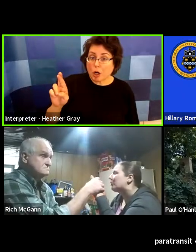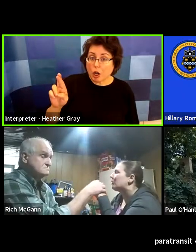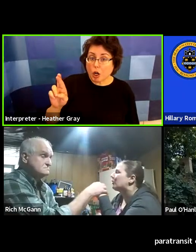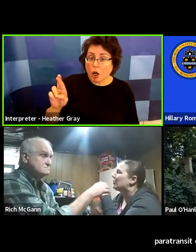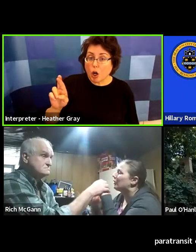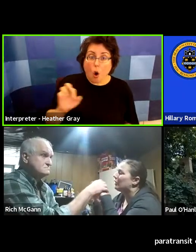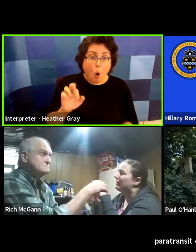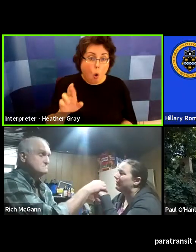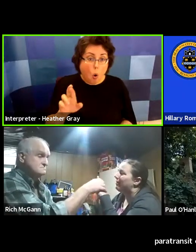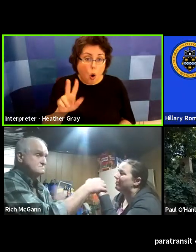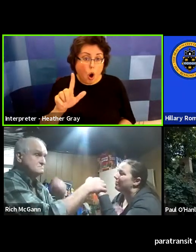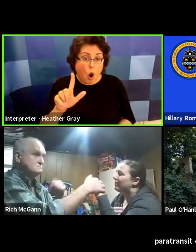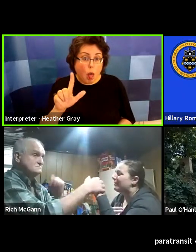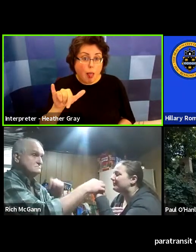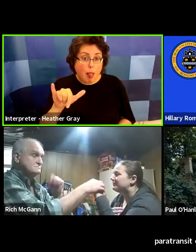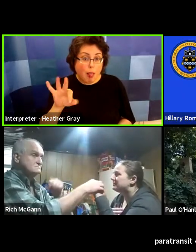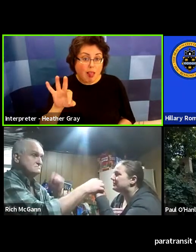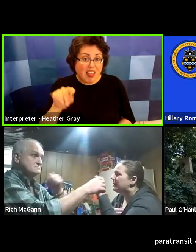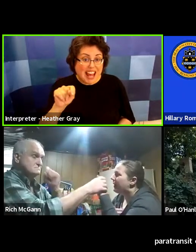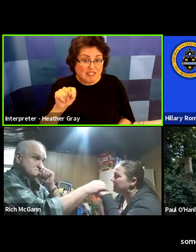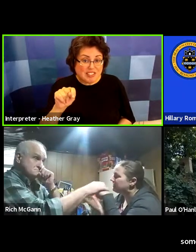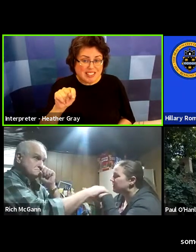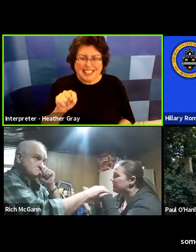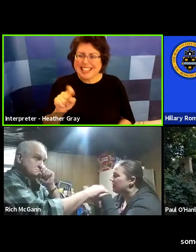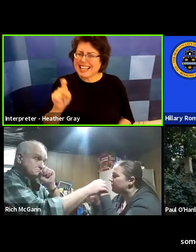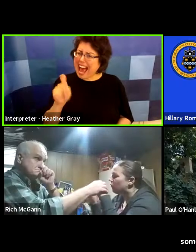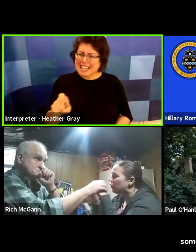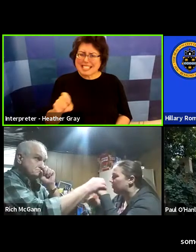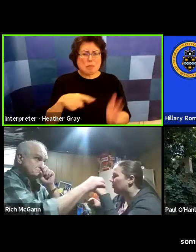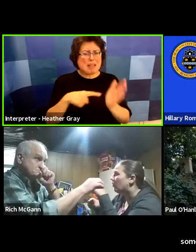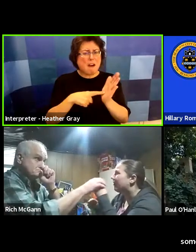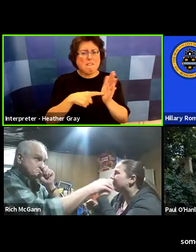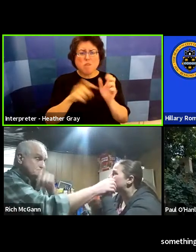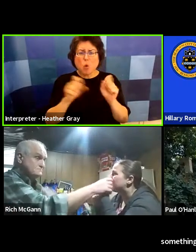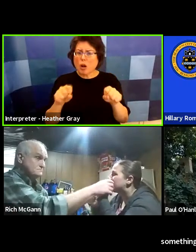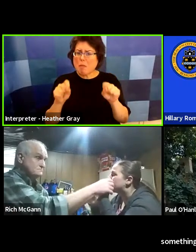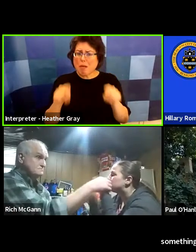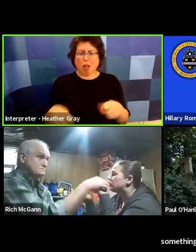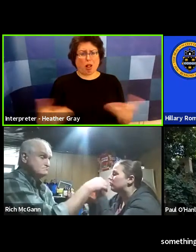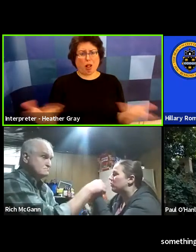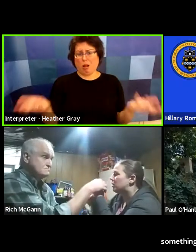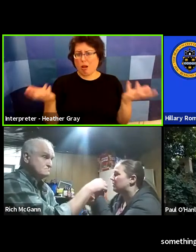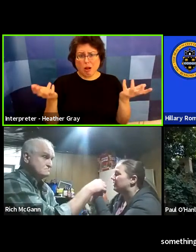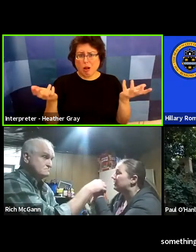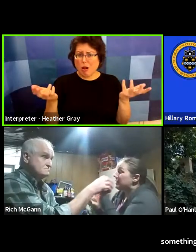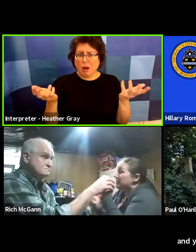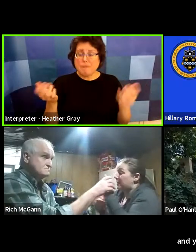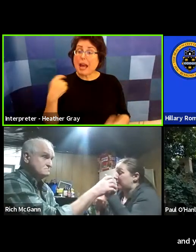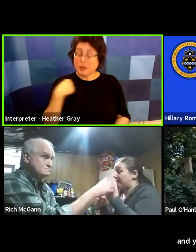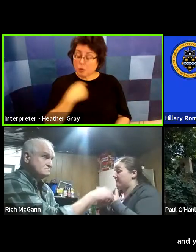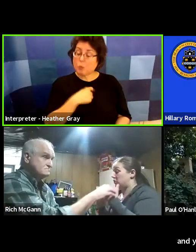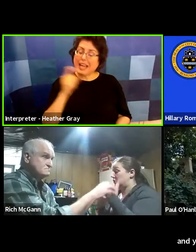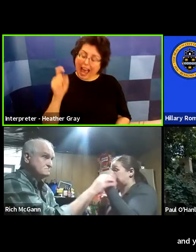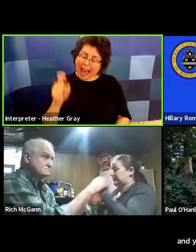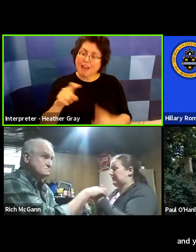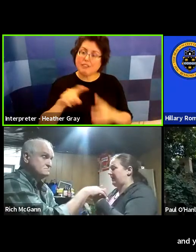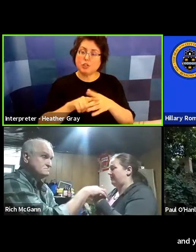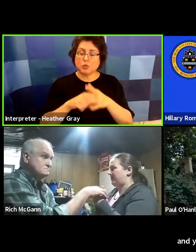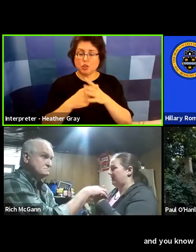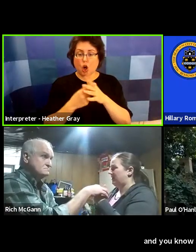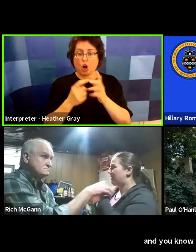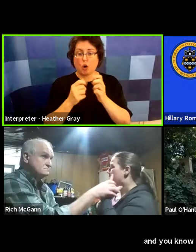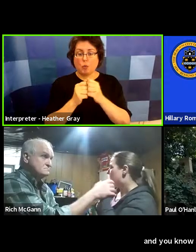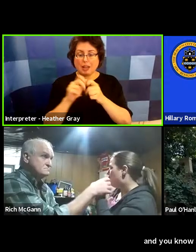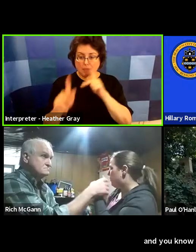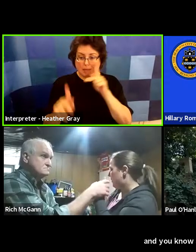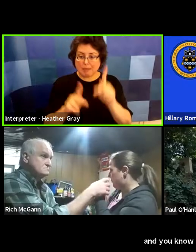it has to be affordable. And, you know, and I think that we have to start with people who